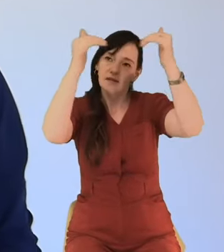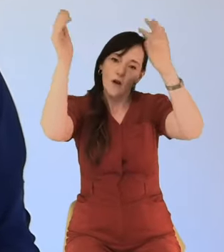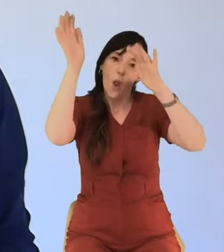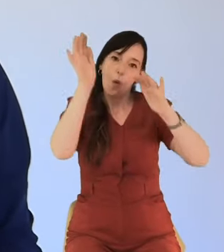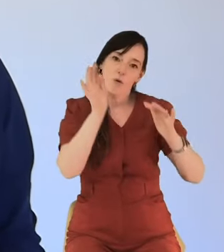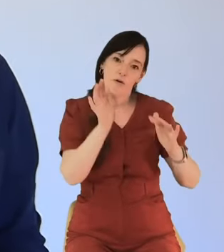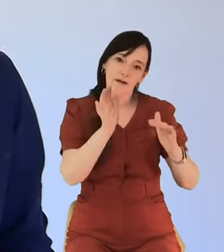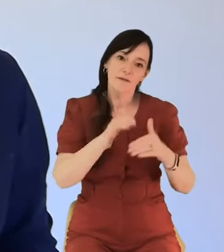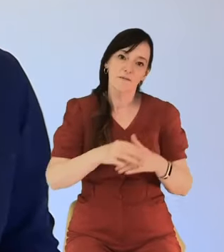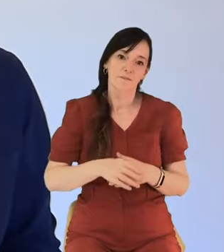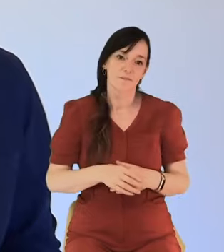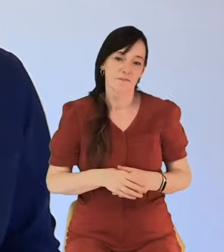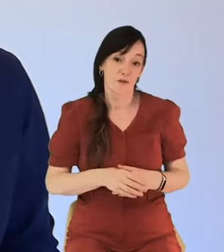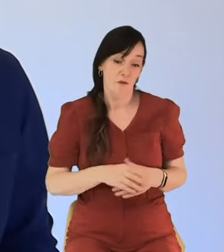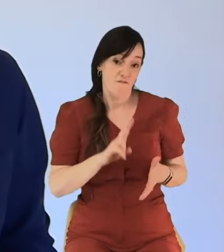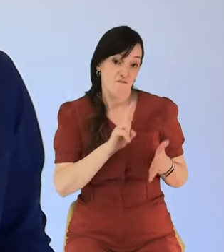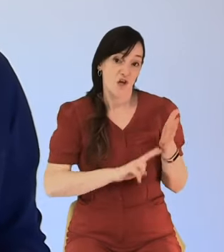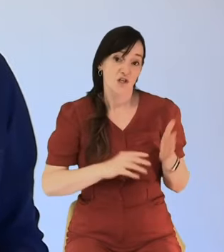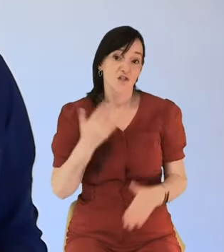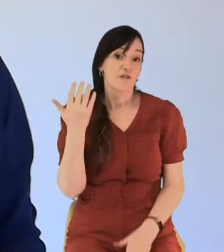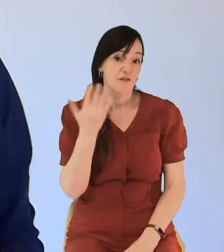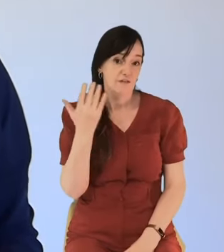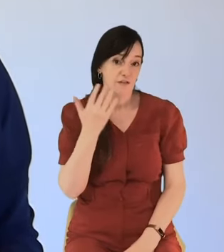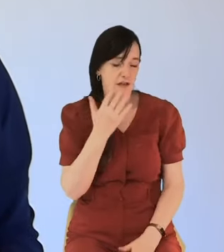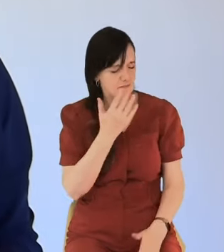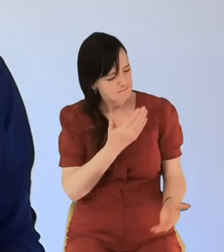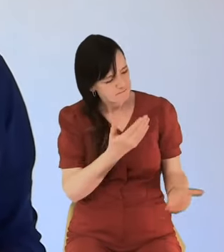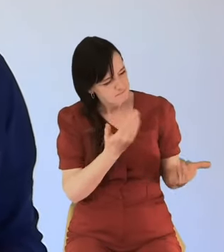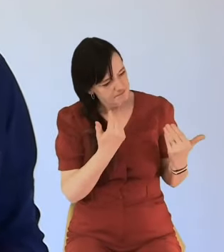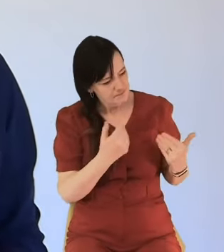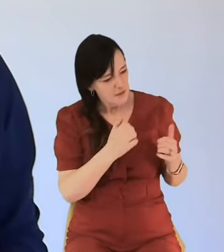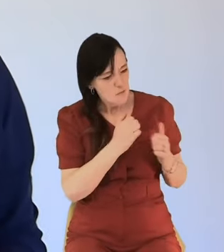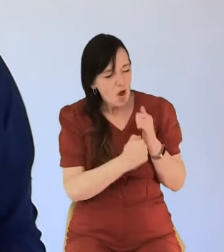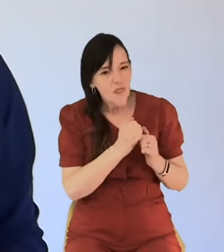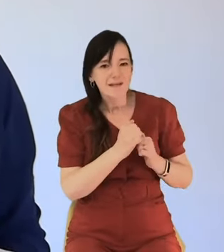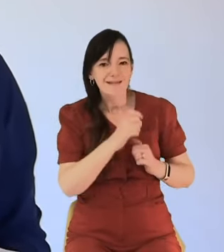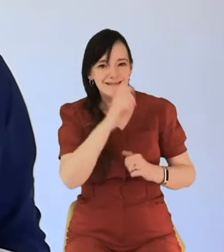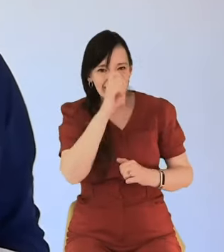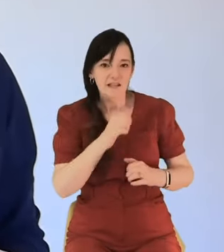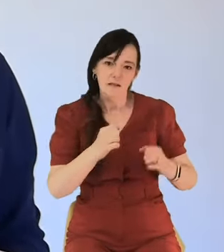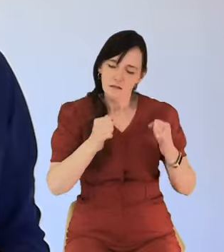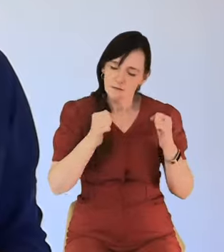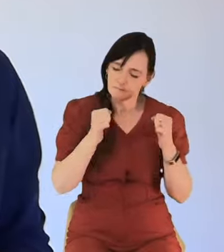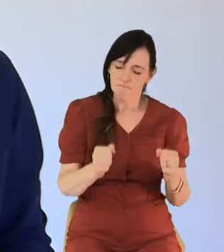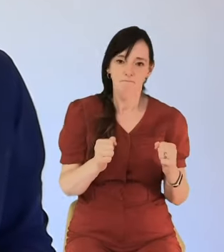So then, verse 15, brothers and sisters, stand